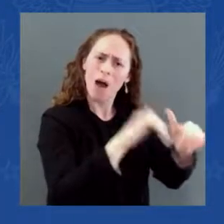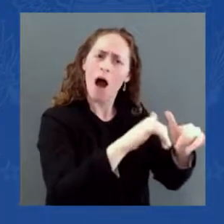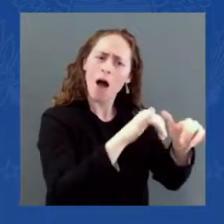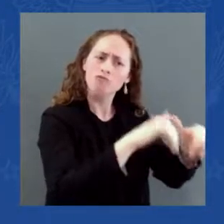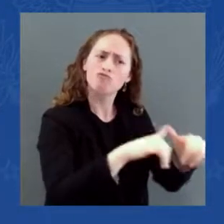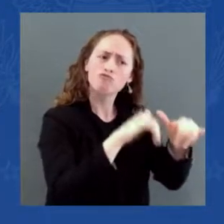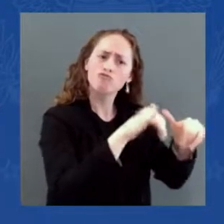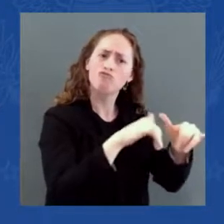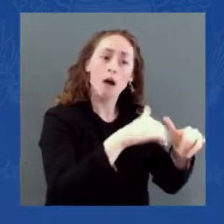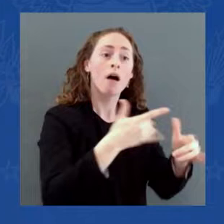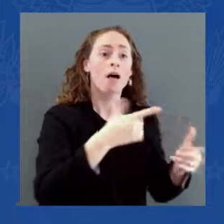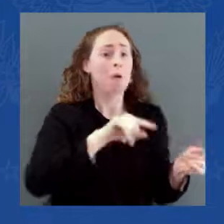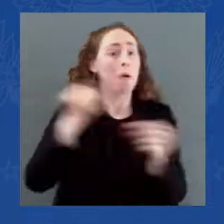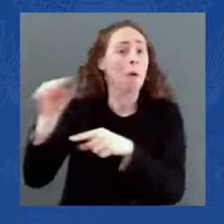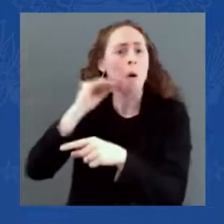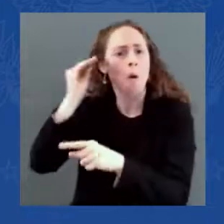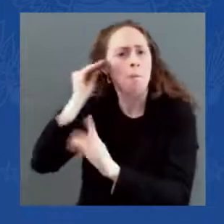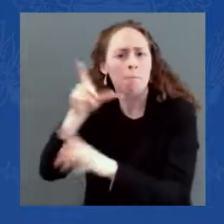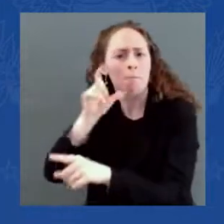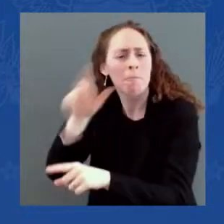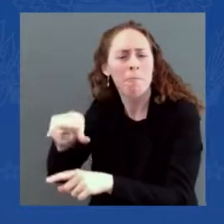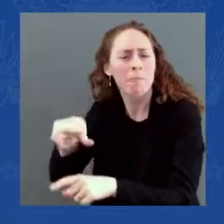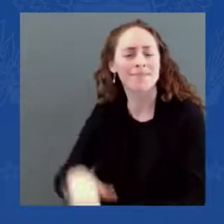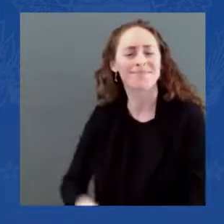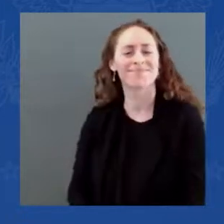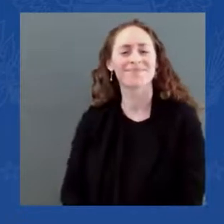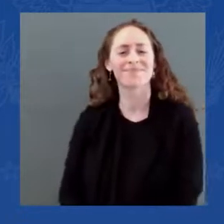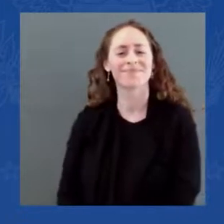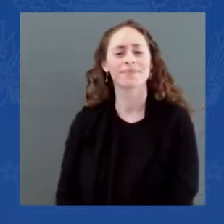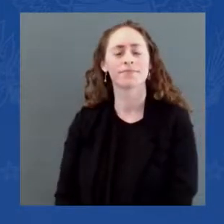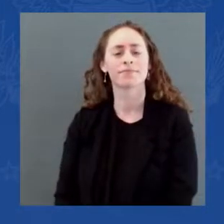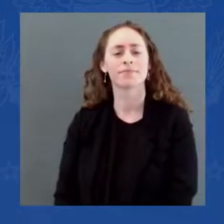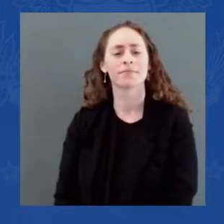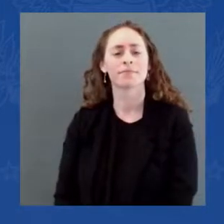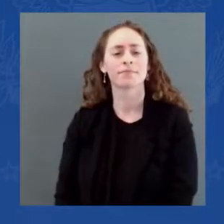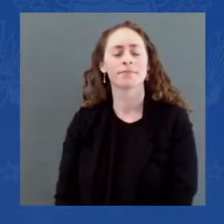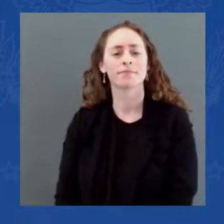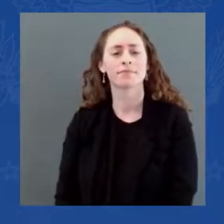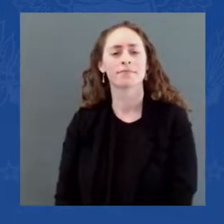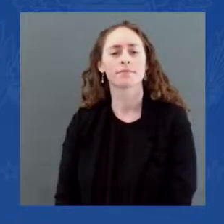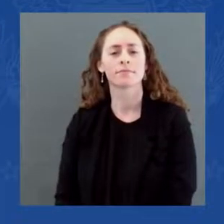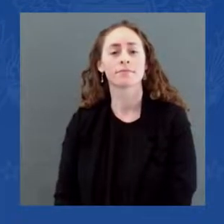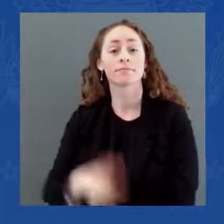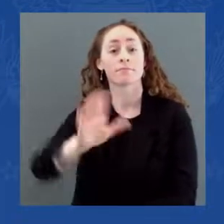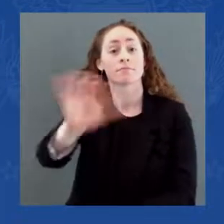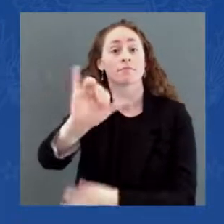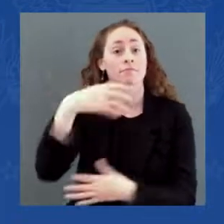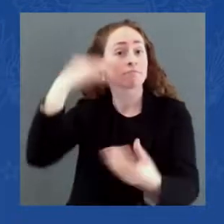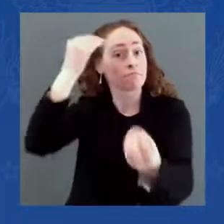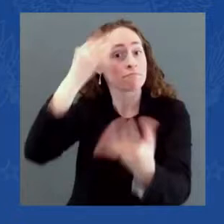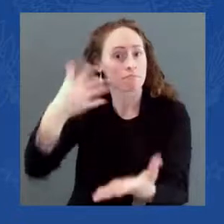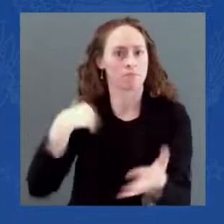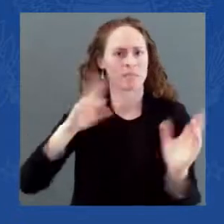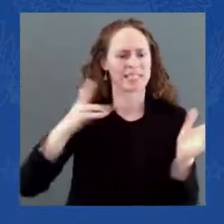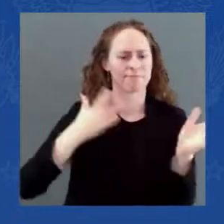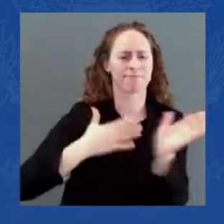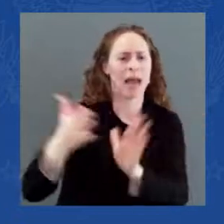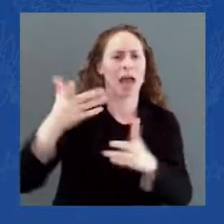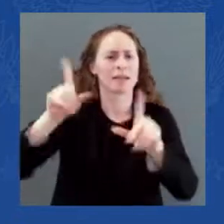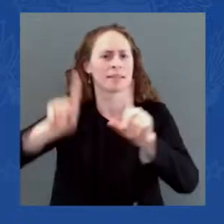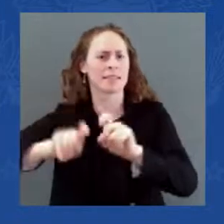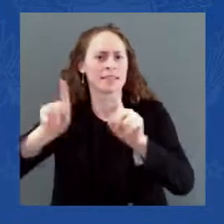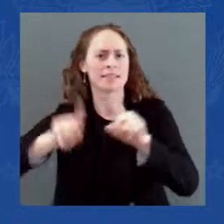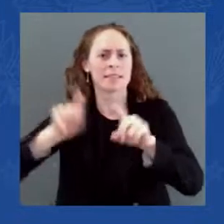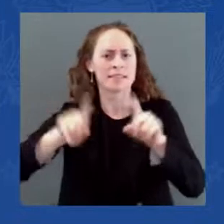them covered by your private insurance plans, available in thousands of locations and available at community health centers and other sites for